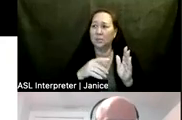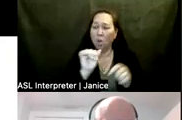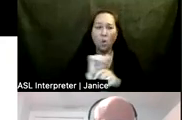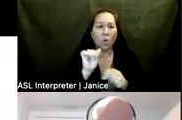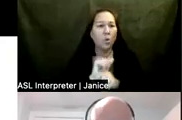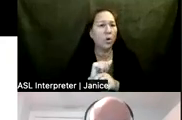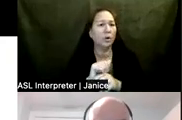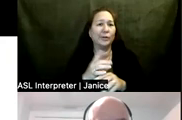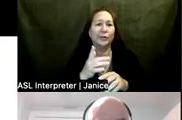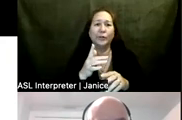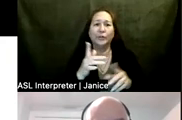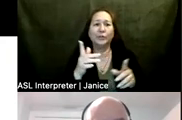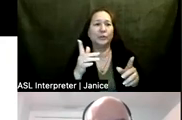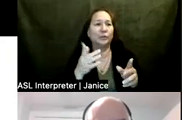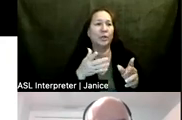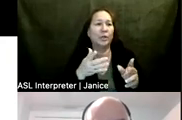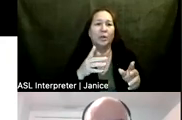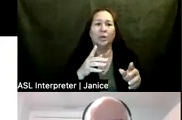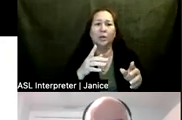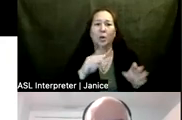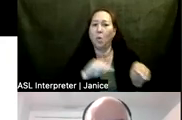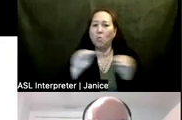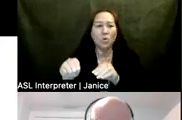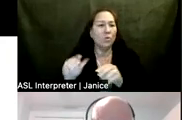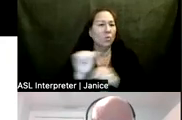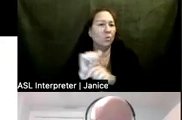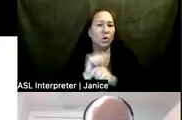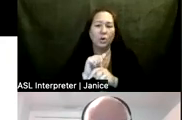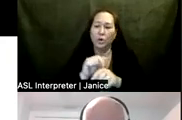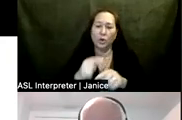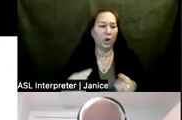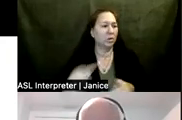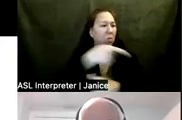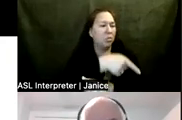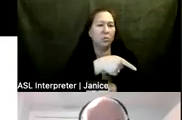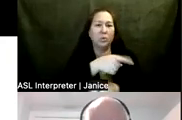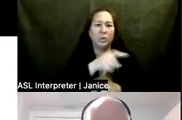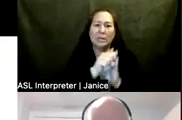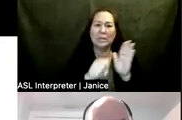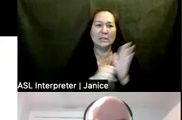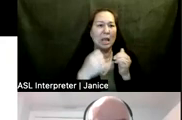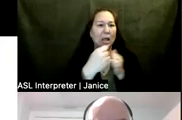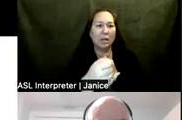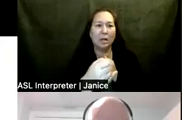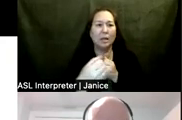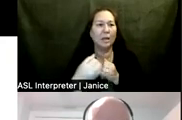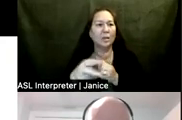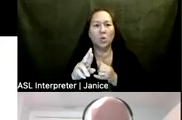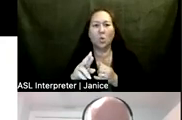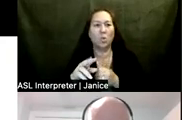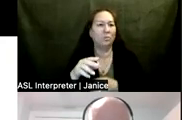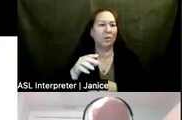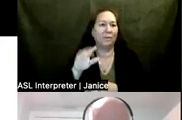state lines. So if something happens in Providence, Rhode Island, or they end up in New Hampshire, they can always